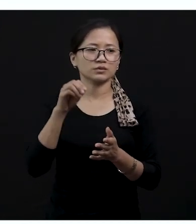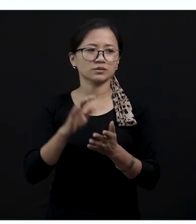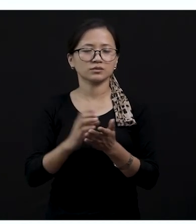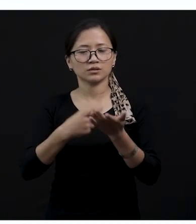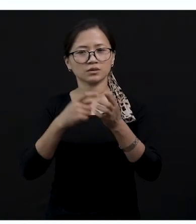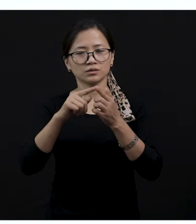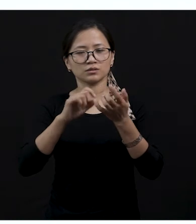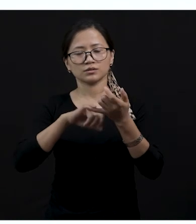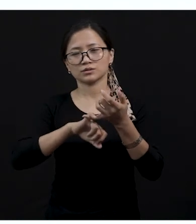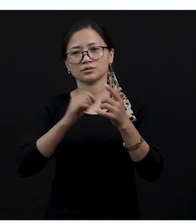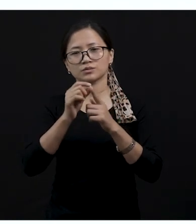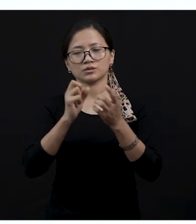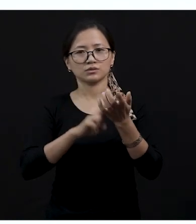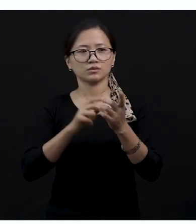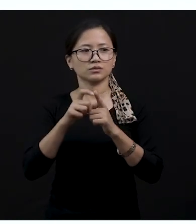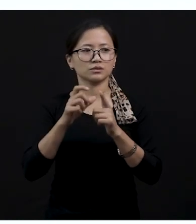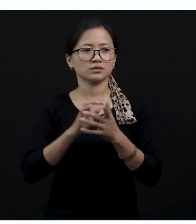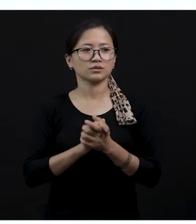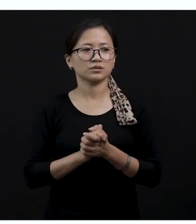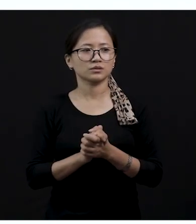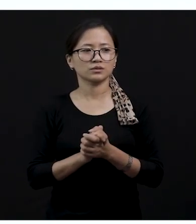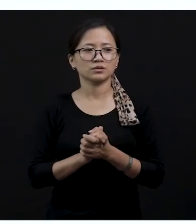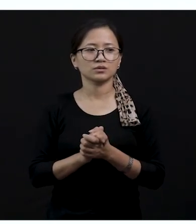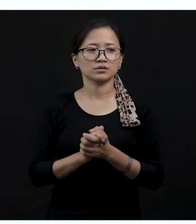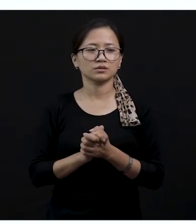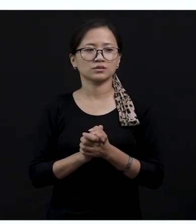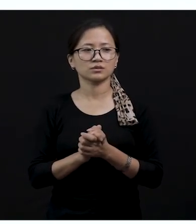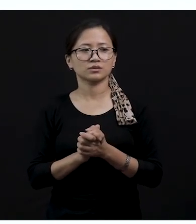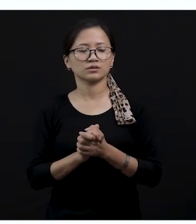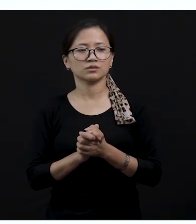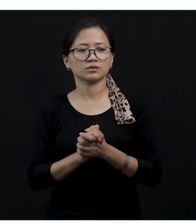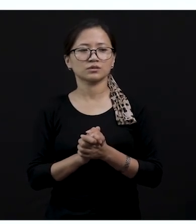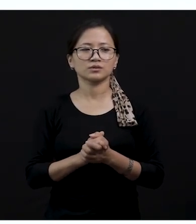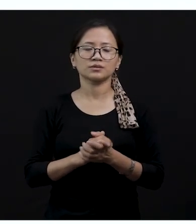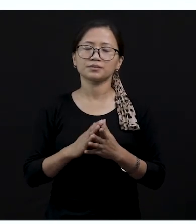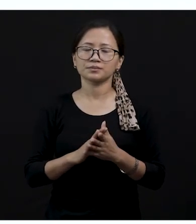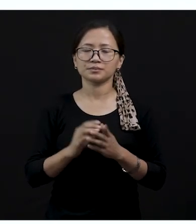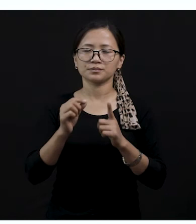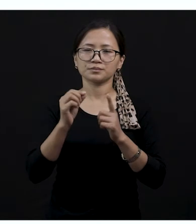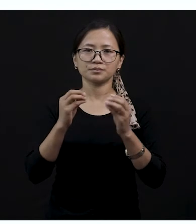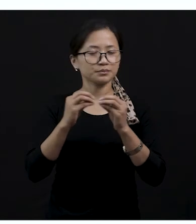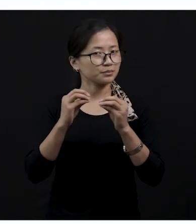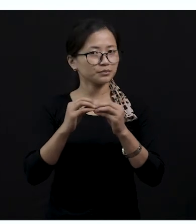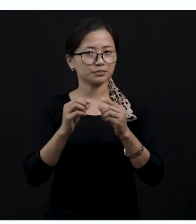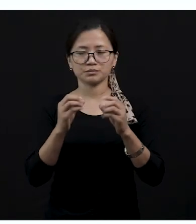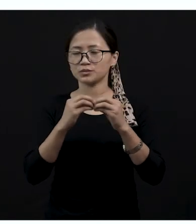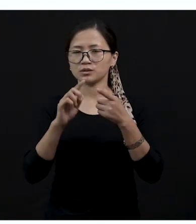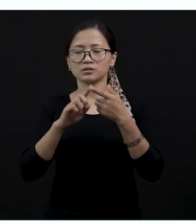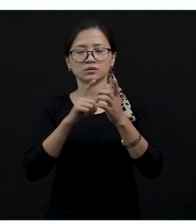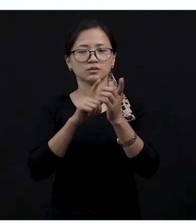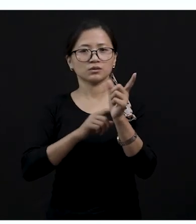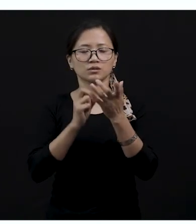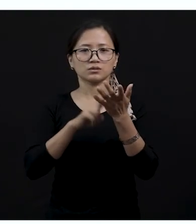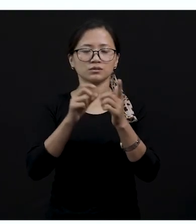right? Let's go to first stanza. See, beyond, respond. It sounds similar, right? So the